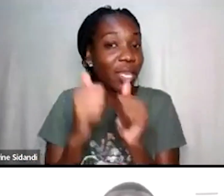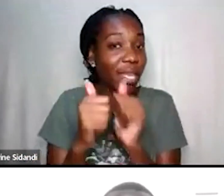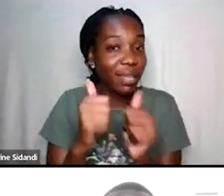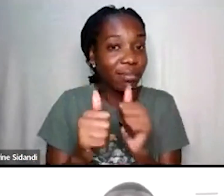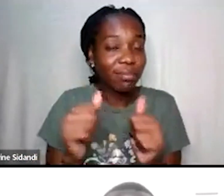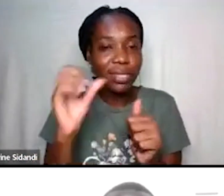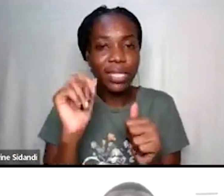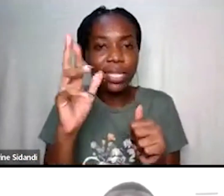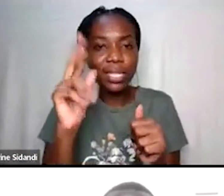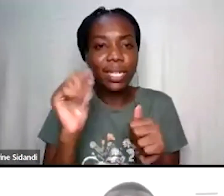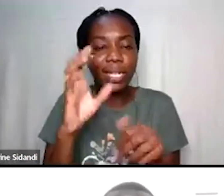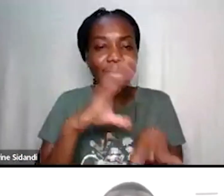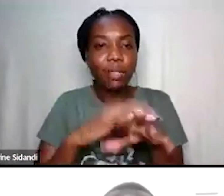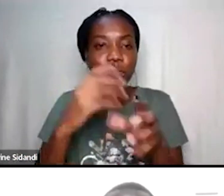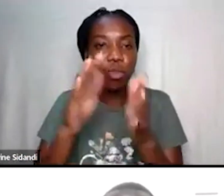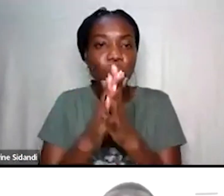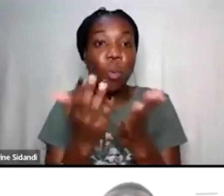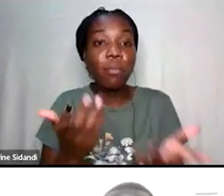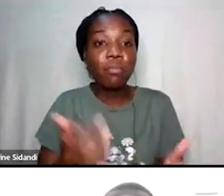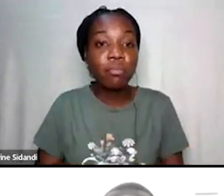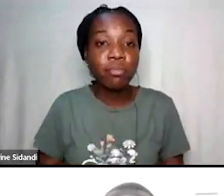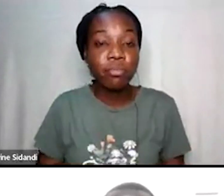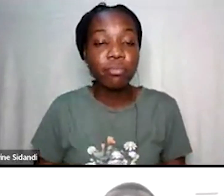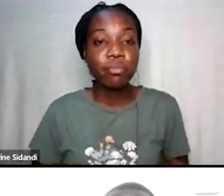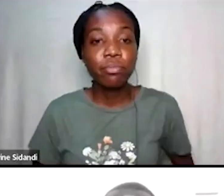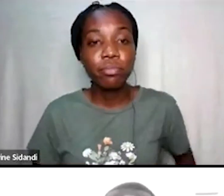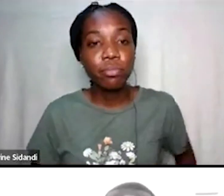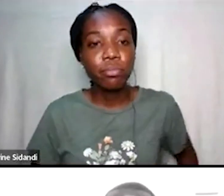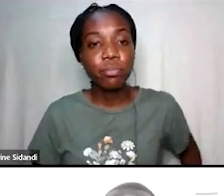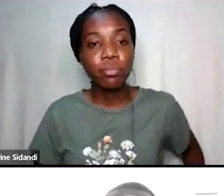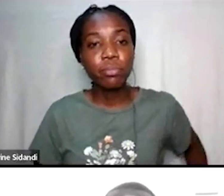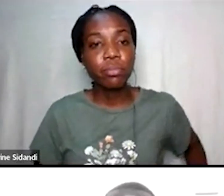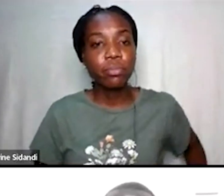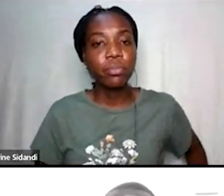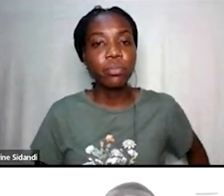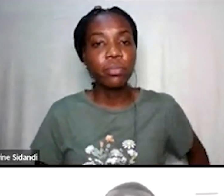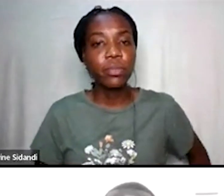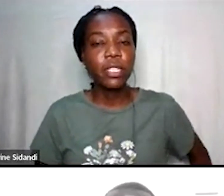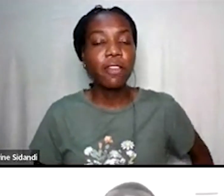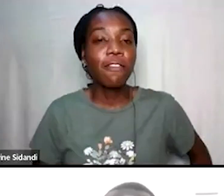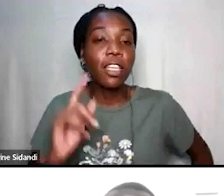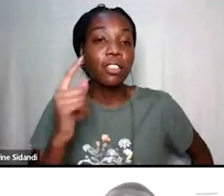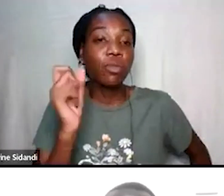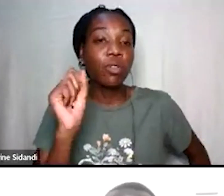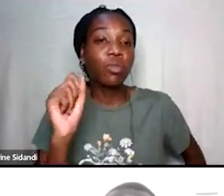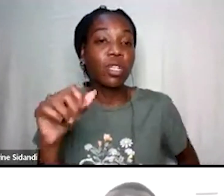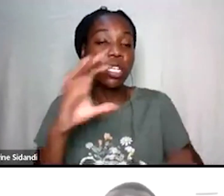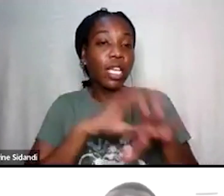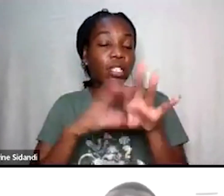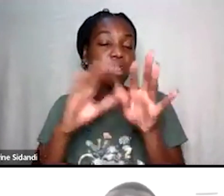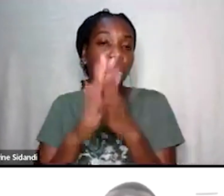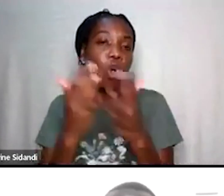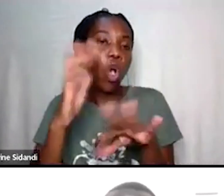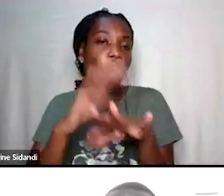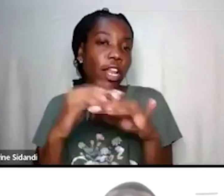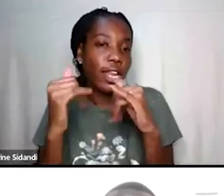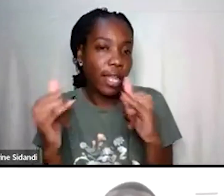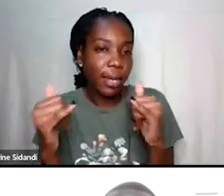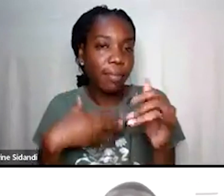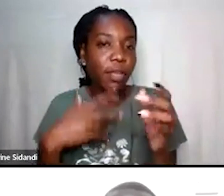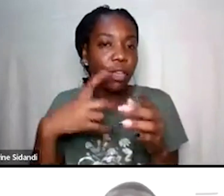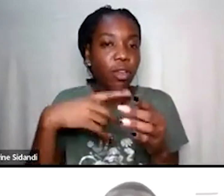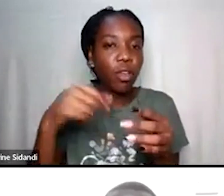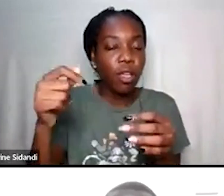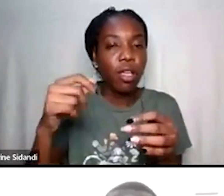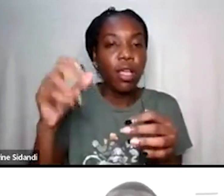the books? Yeah, the first way you can get my books is online. Go to Amazon and buy